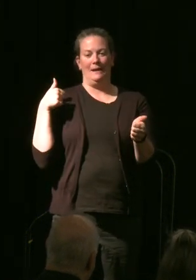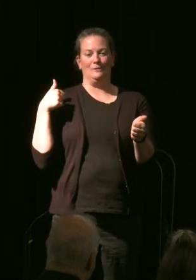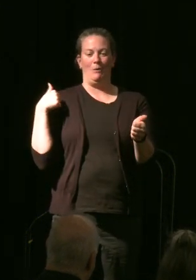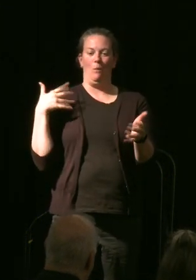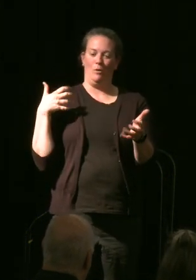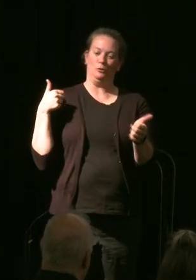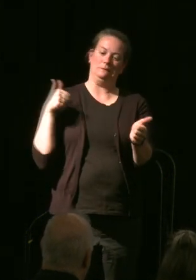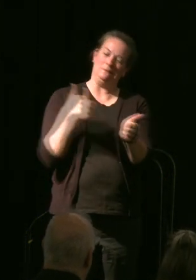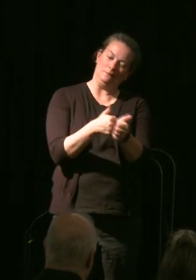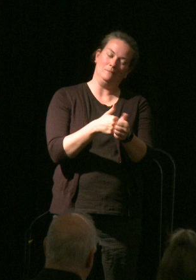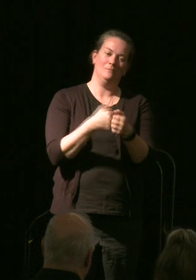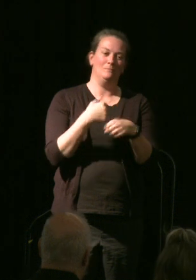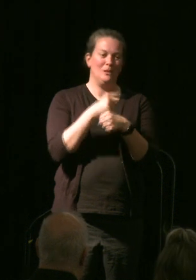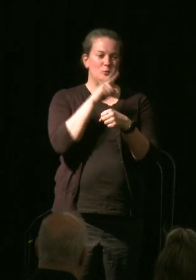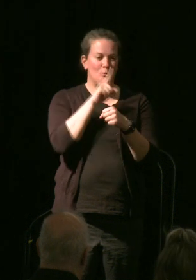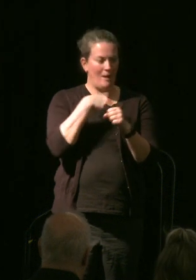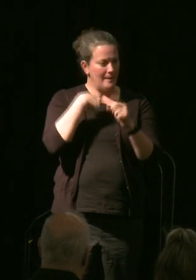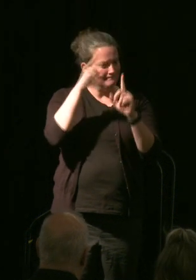concise.